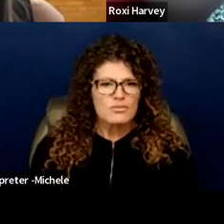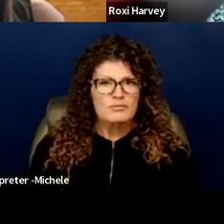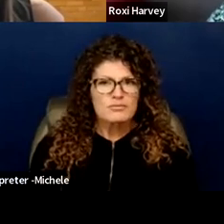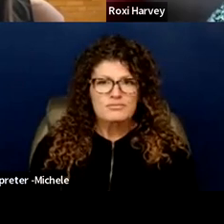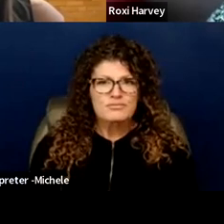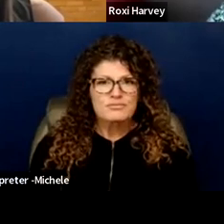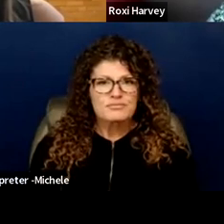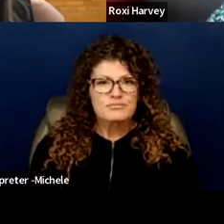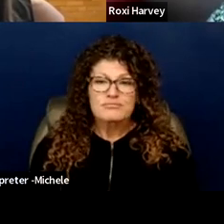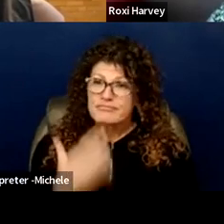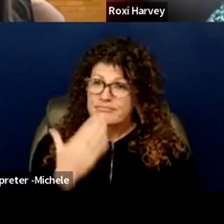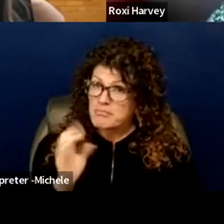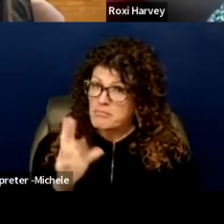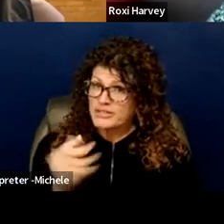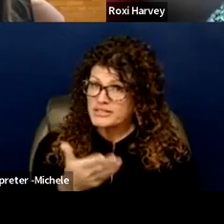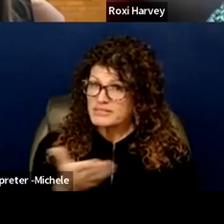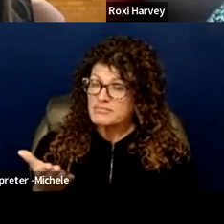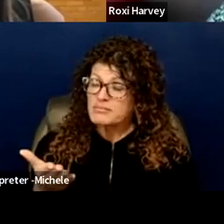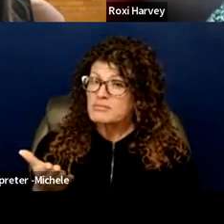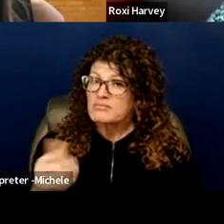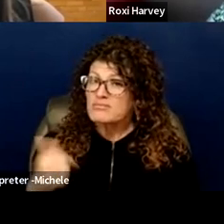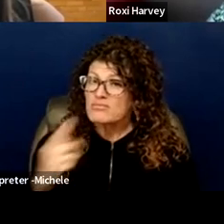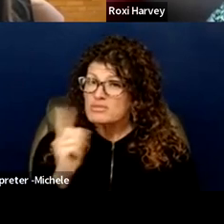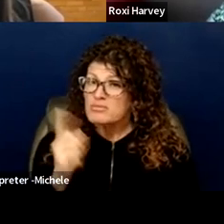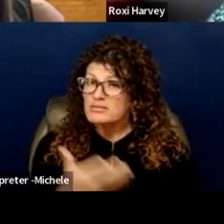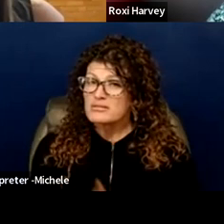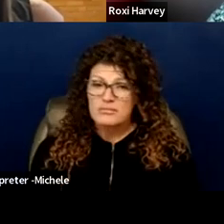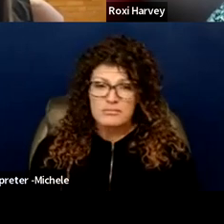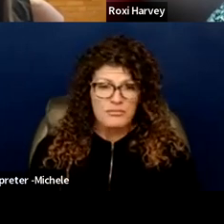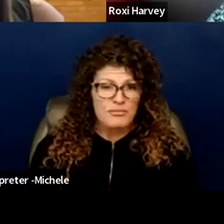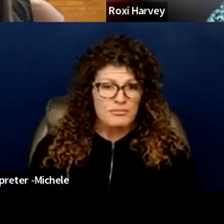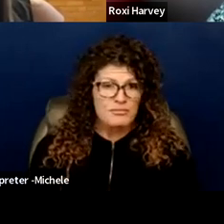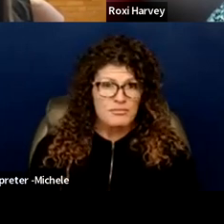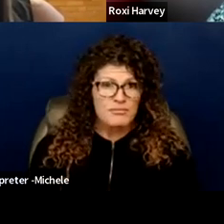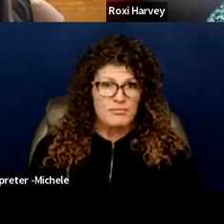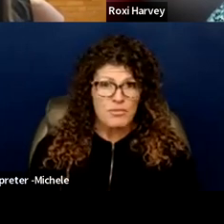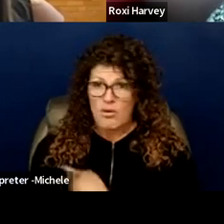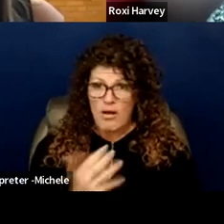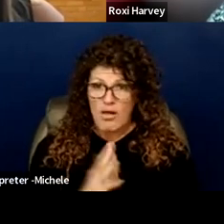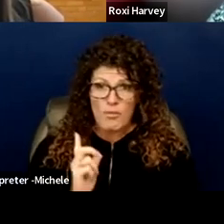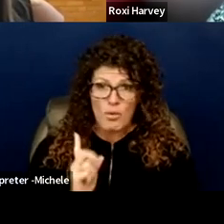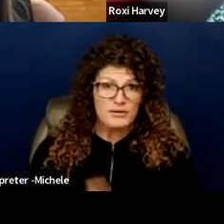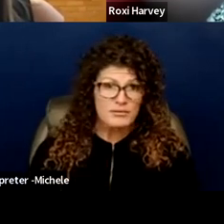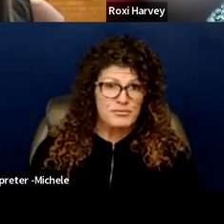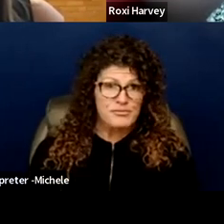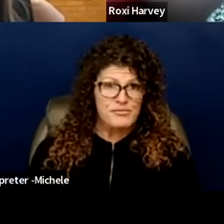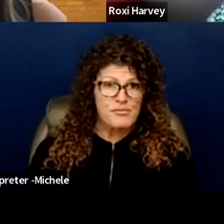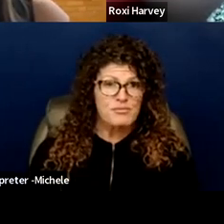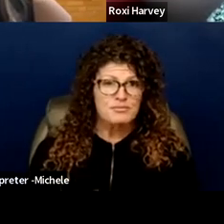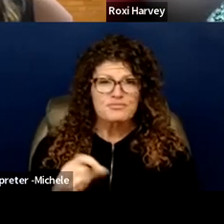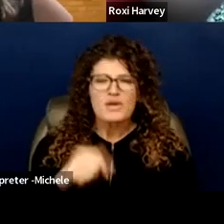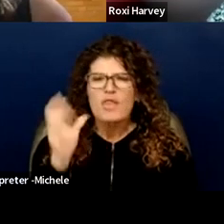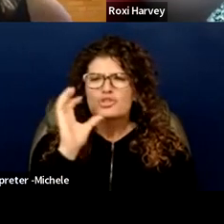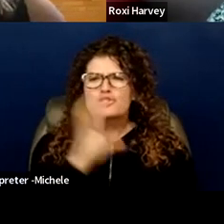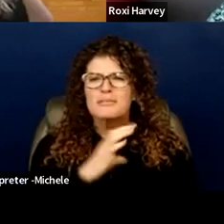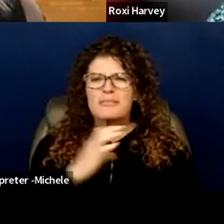Thank you, Marcus. And responses from our experts? Or from other board members, and other search